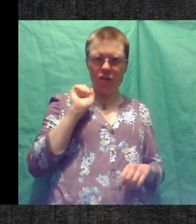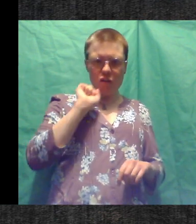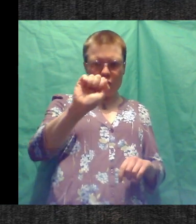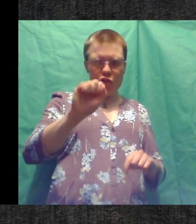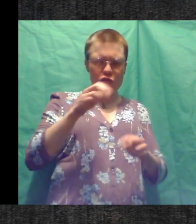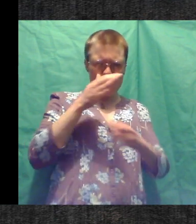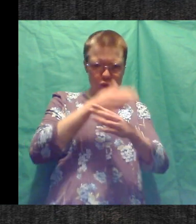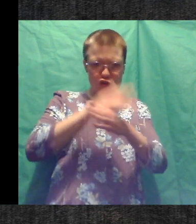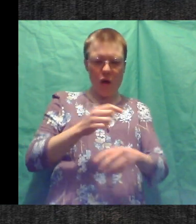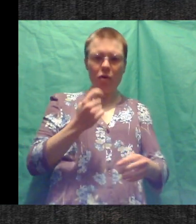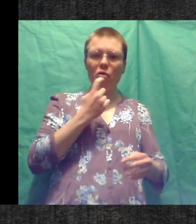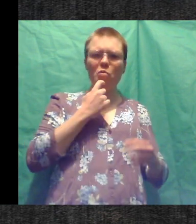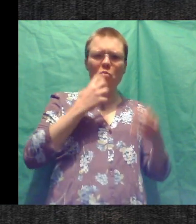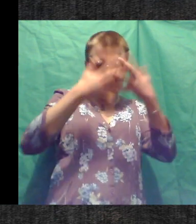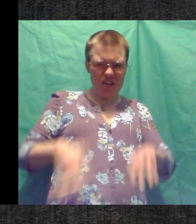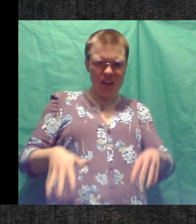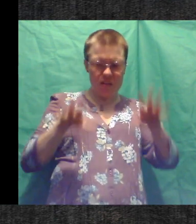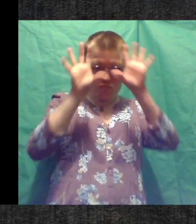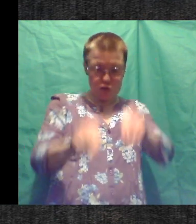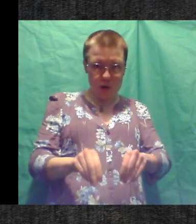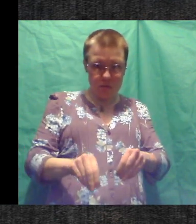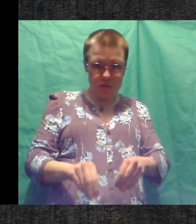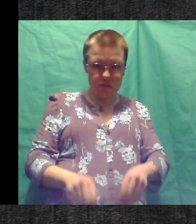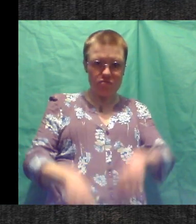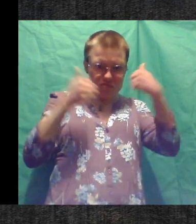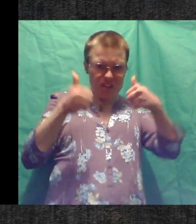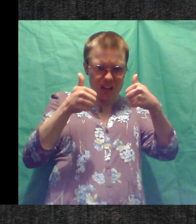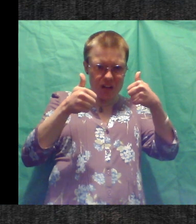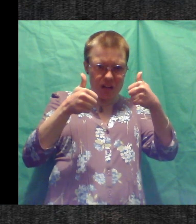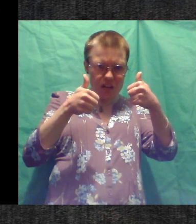to stop Metal Gear. Okay, Snake?